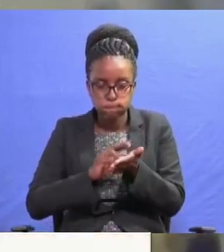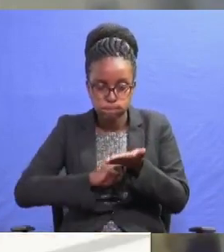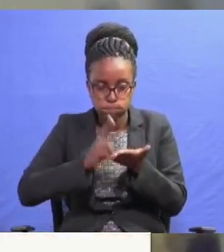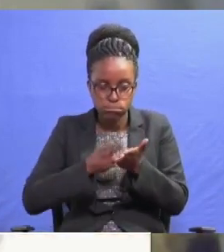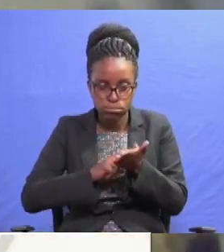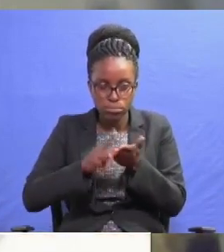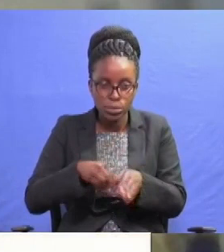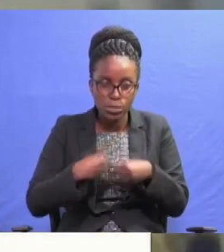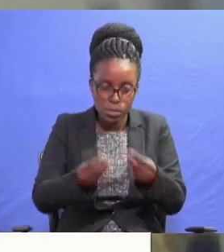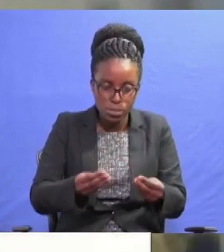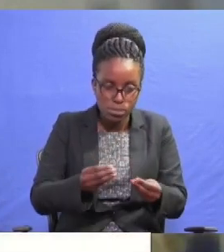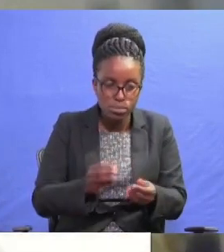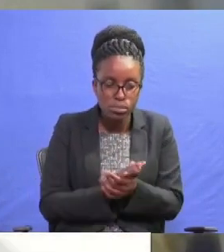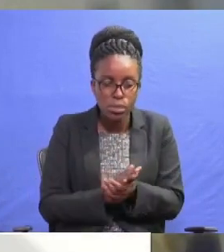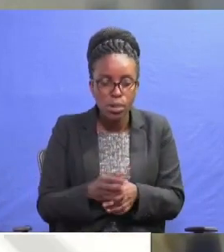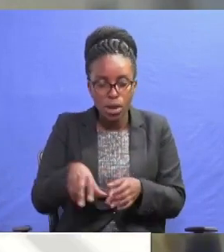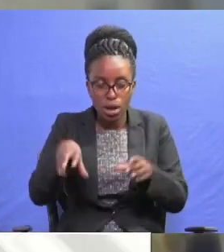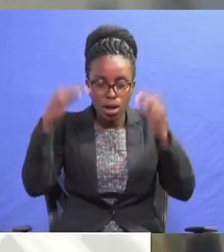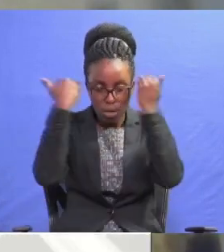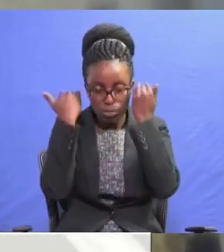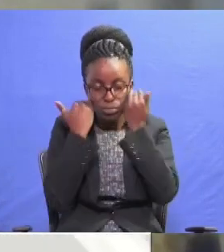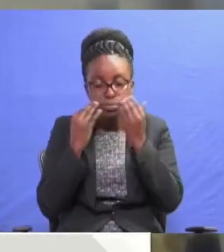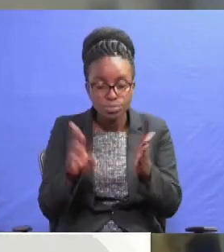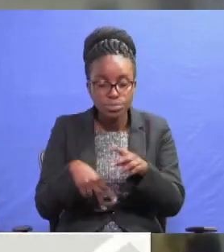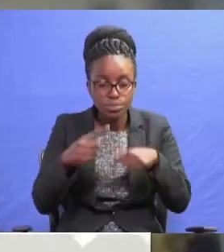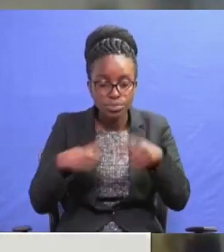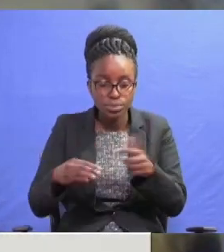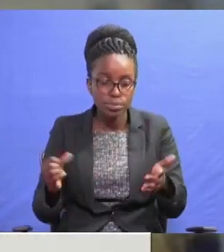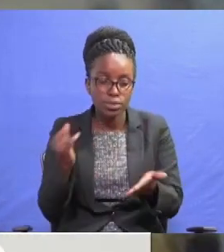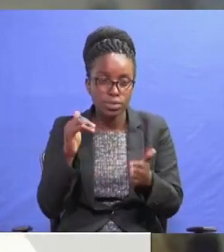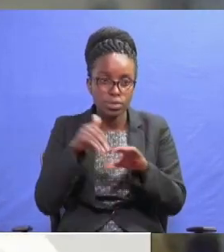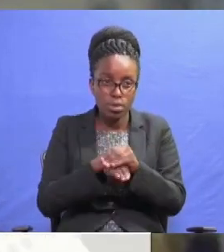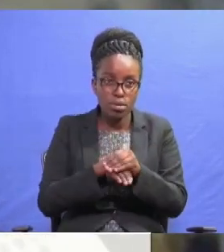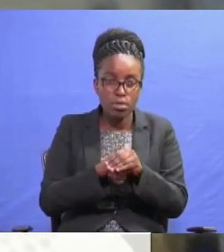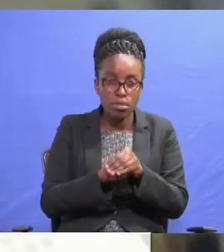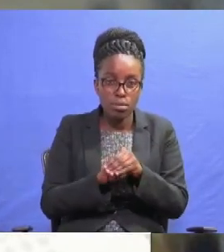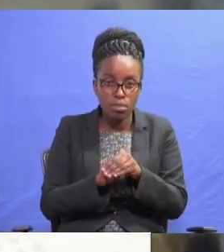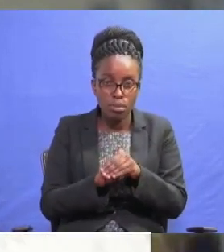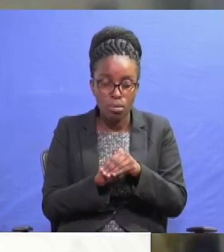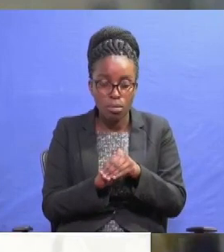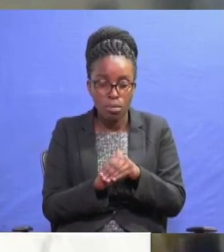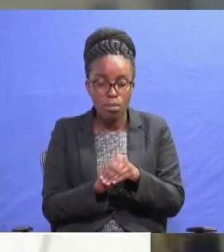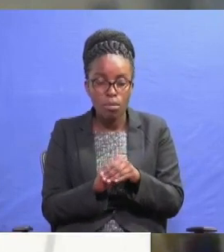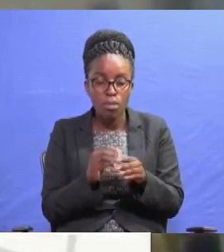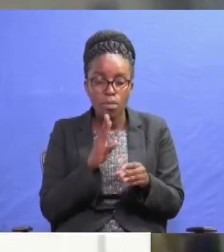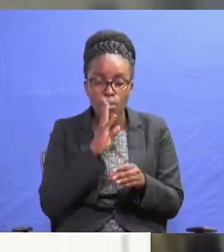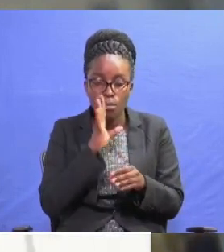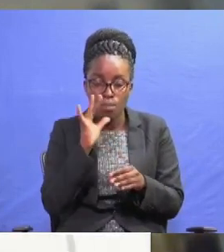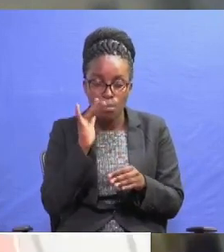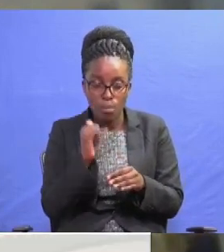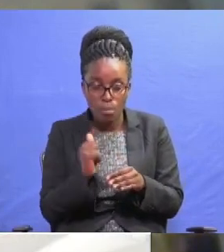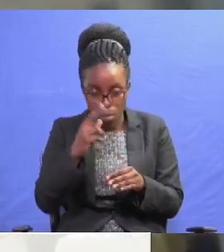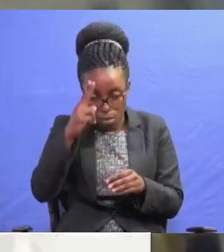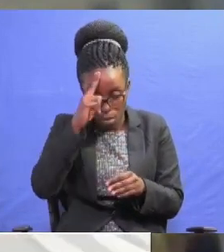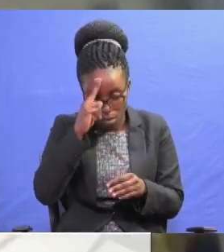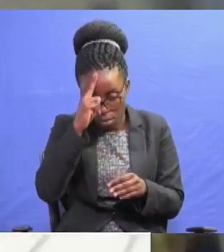go by the legislation. But if there is no legislation, then the courts also go by reasoning and